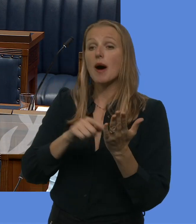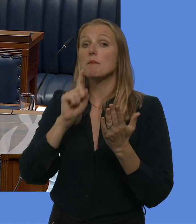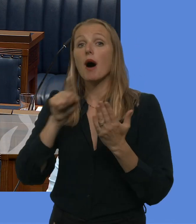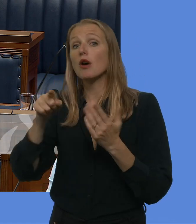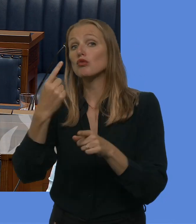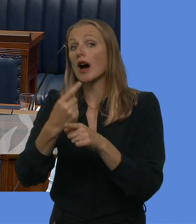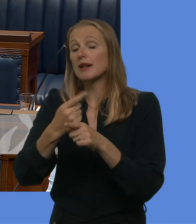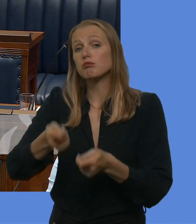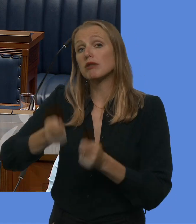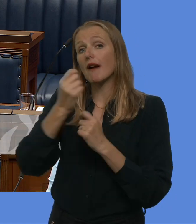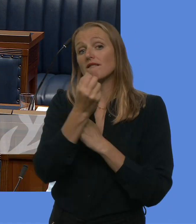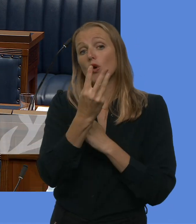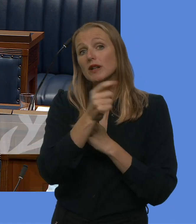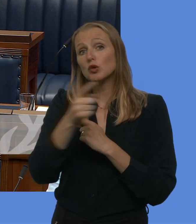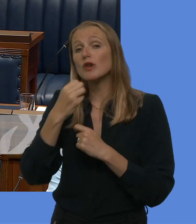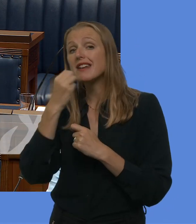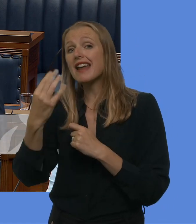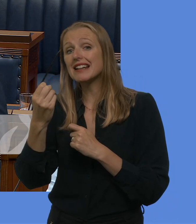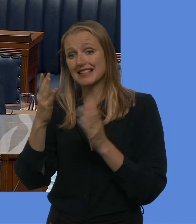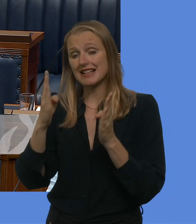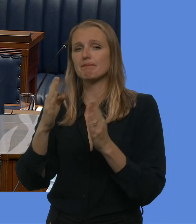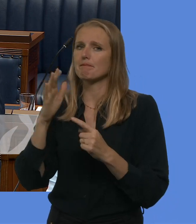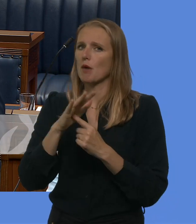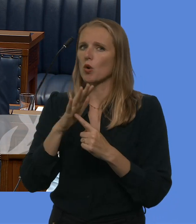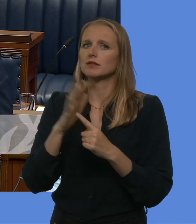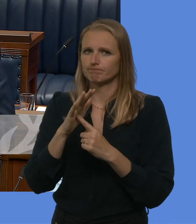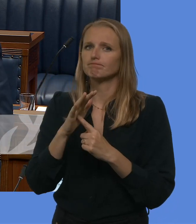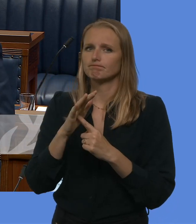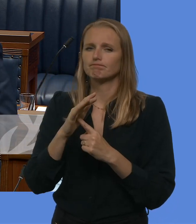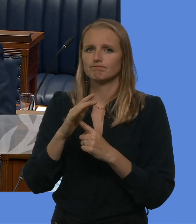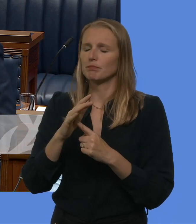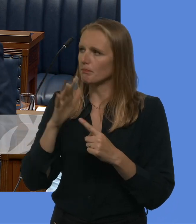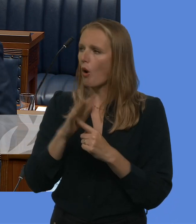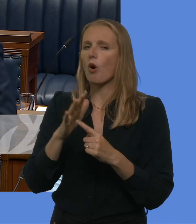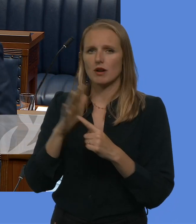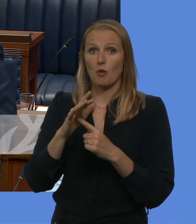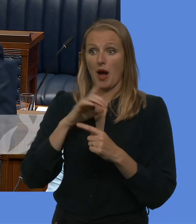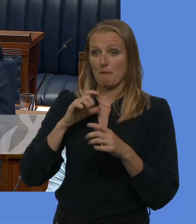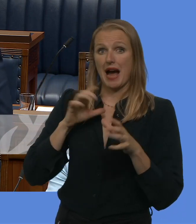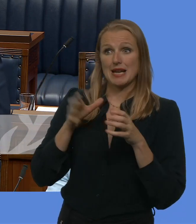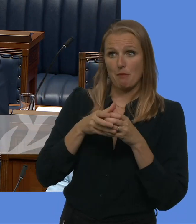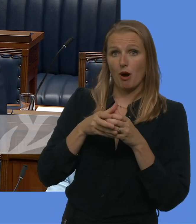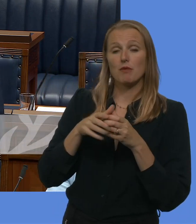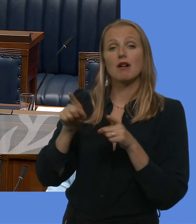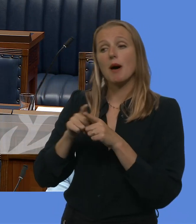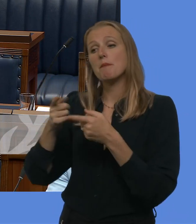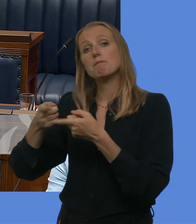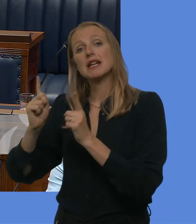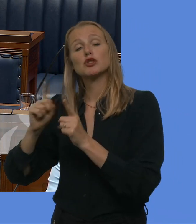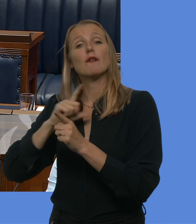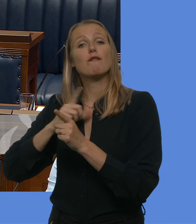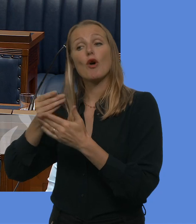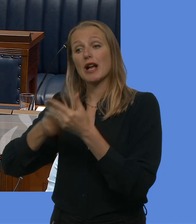around 14 to 19-year-olds, which is important, and it's one where there's collaboration between my department and the Minister for